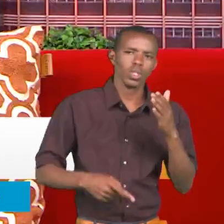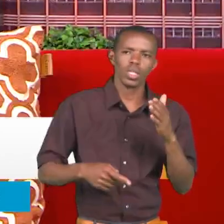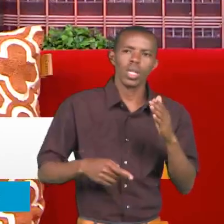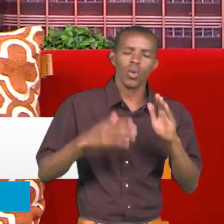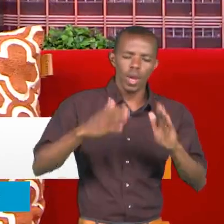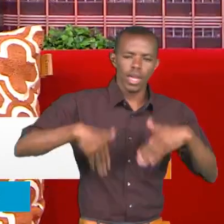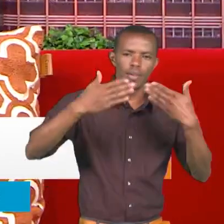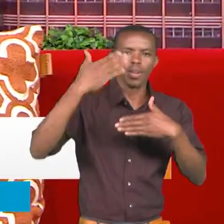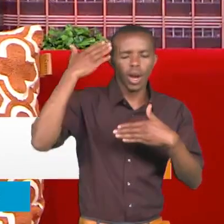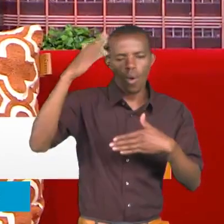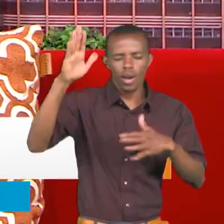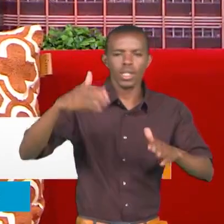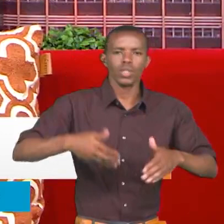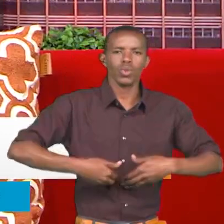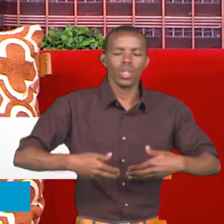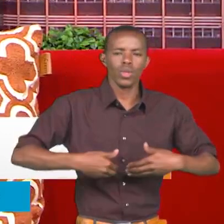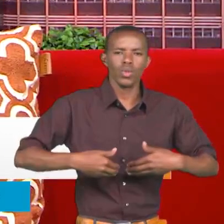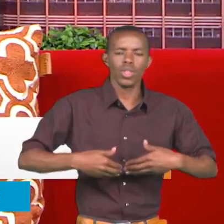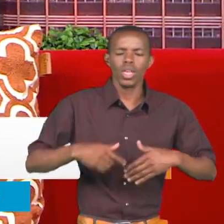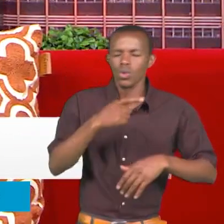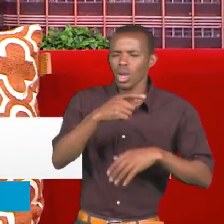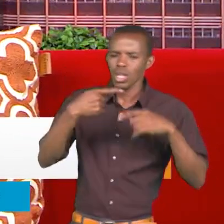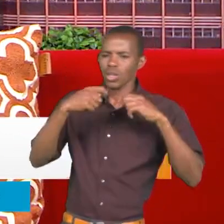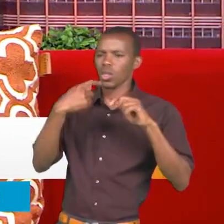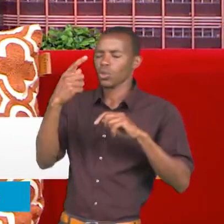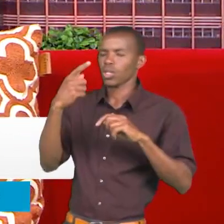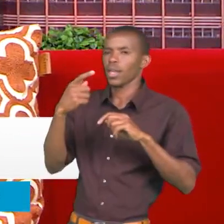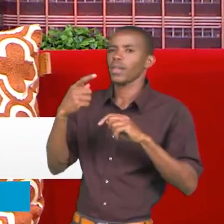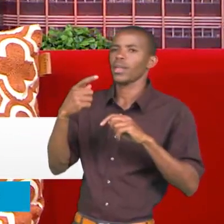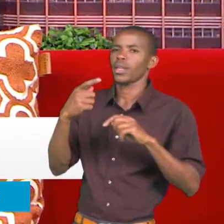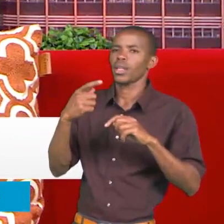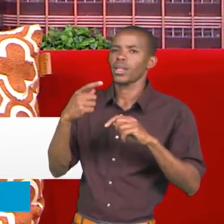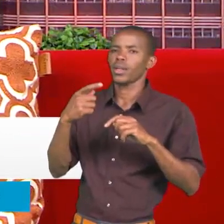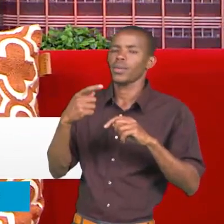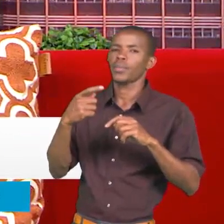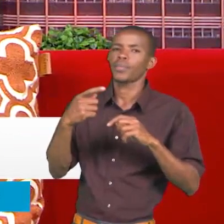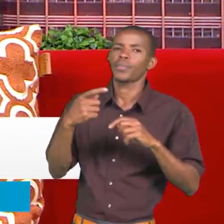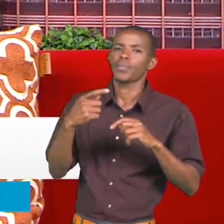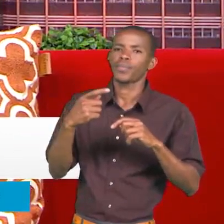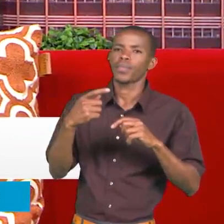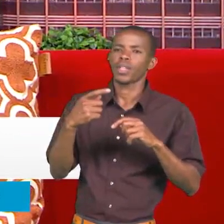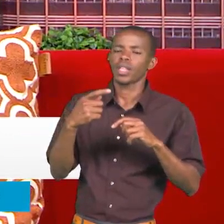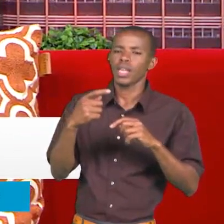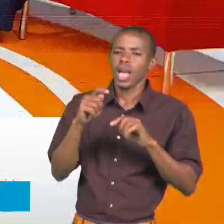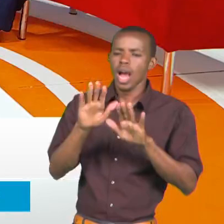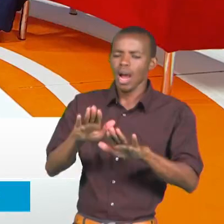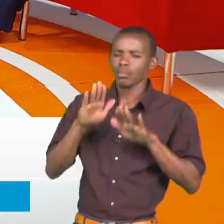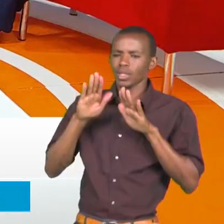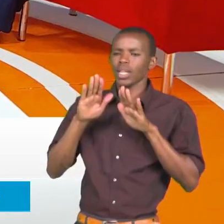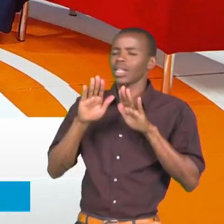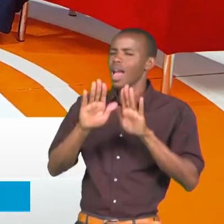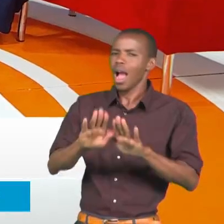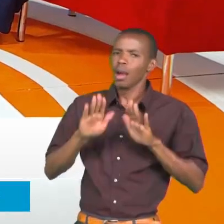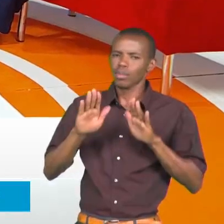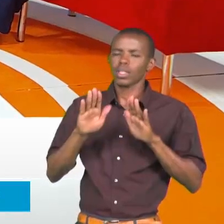giving awareness to the young people, to any other person. It's like you're trying to tell these people who tell our youth that abstinence, please abstain. You